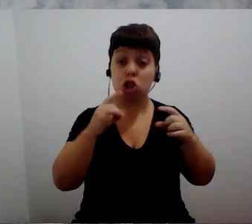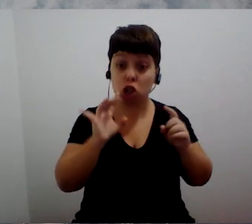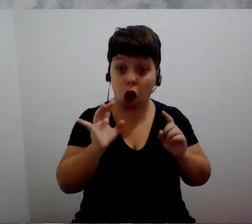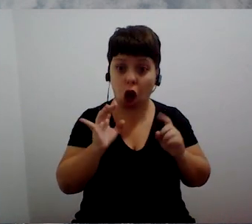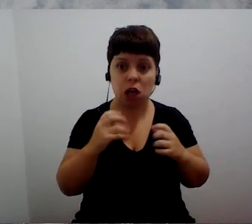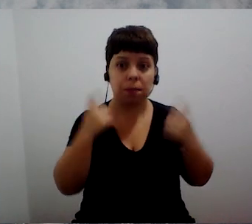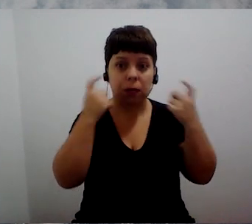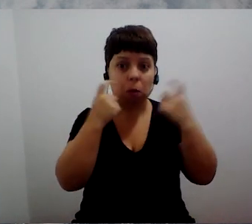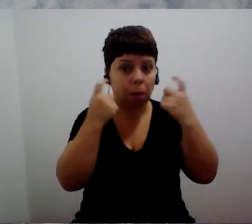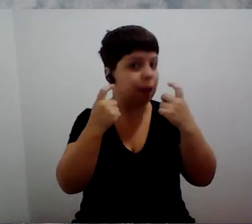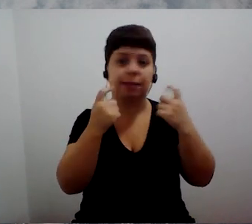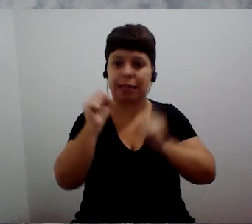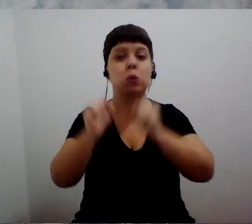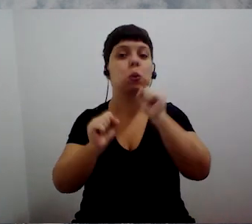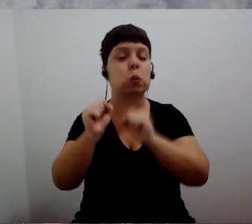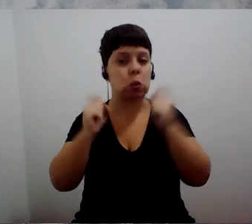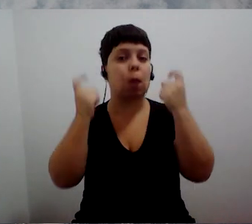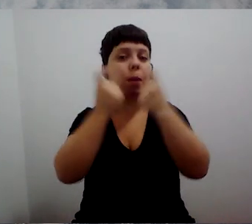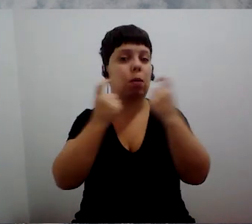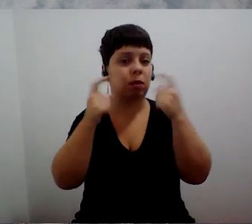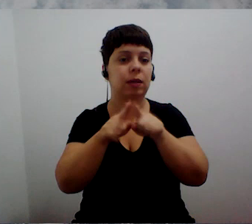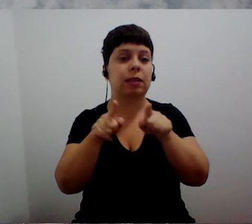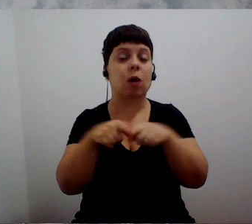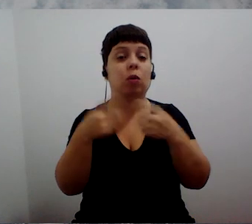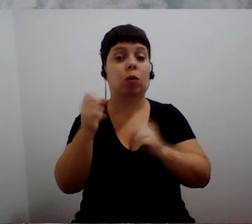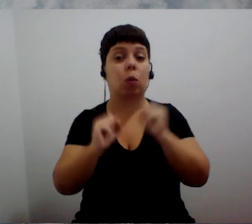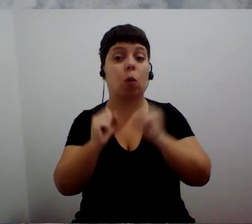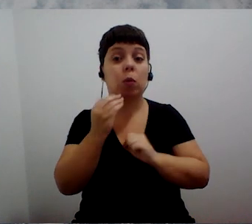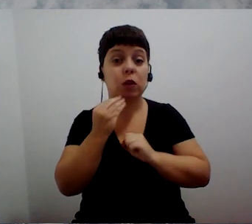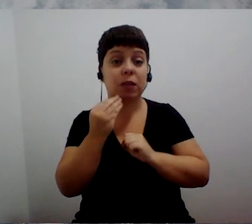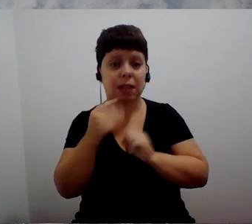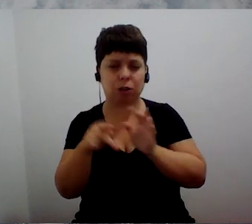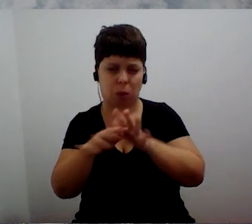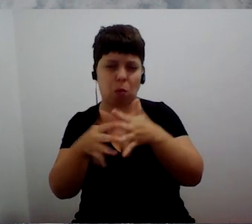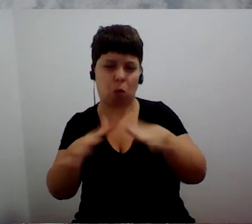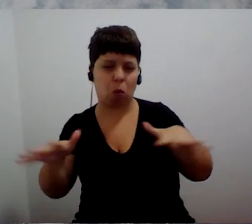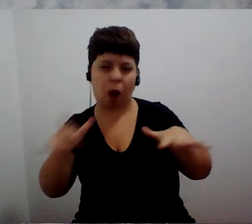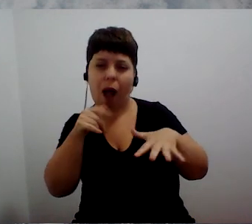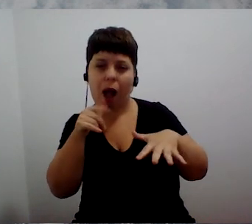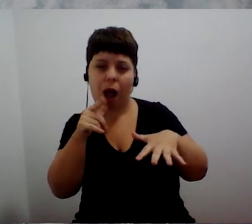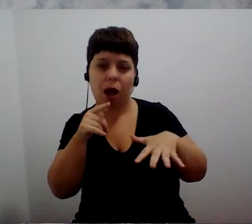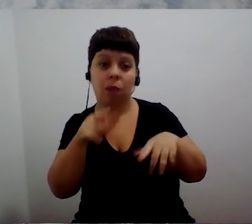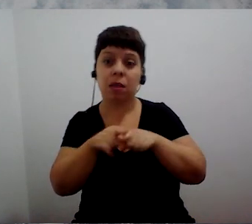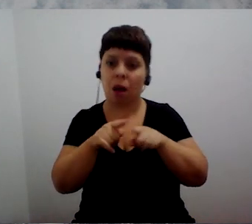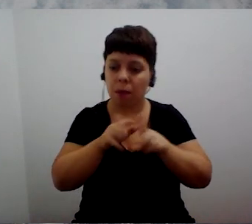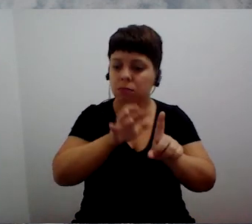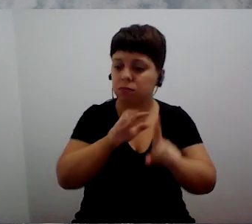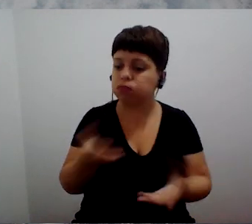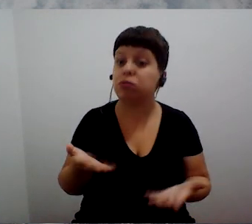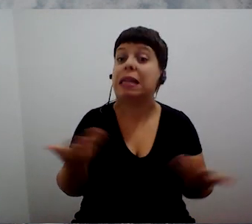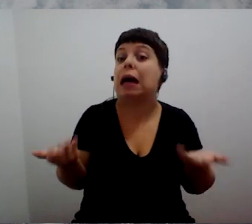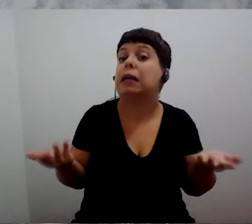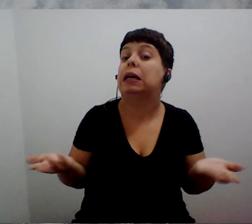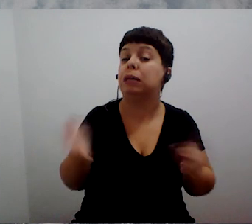the industry has opportunities related to the ocean, to the water, but also has pressures related